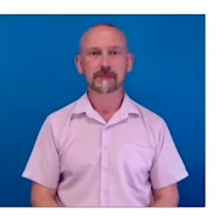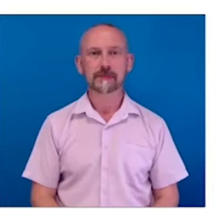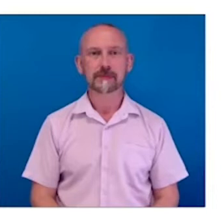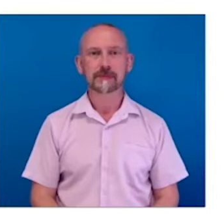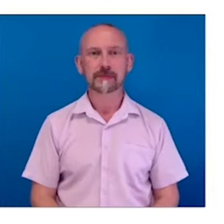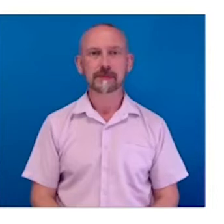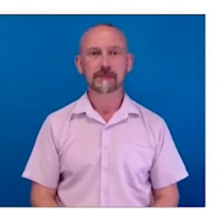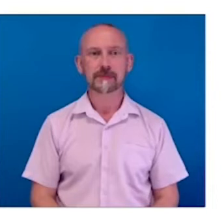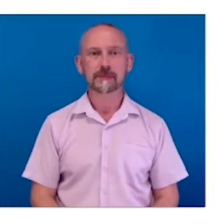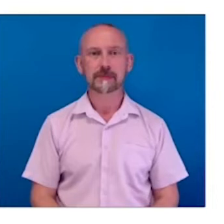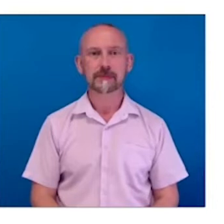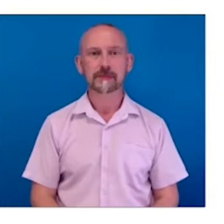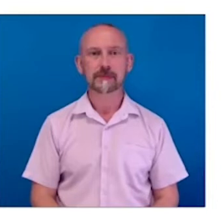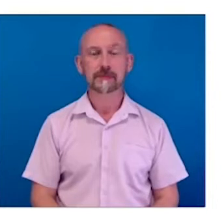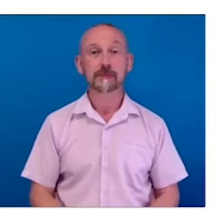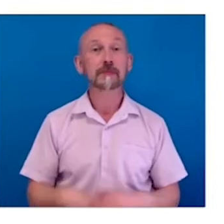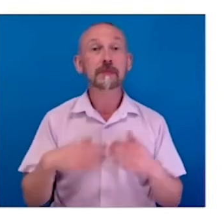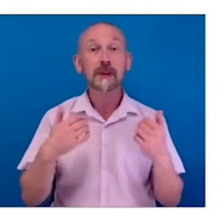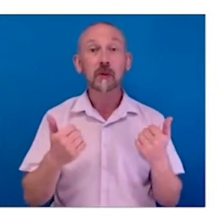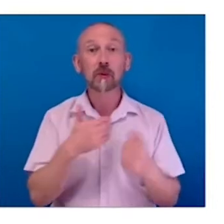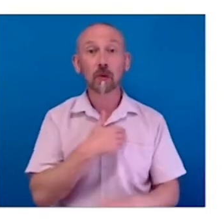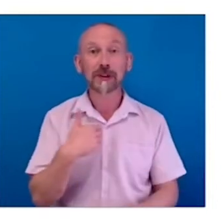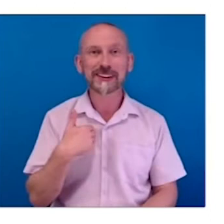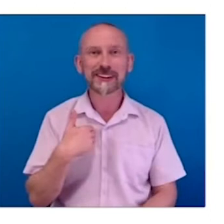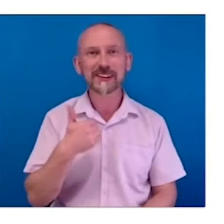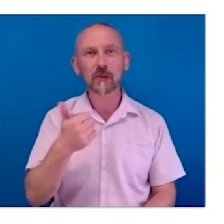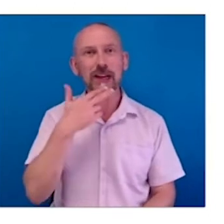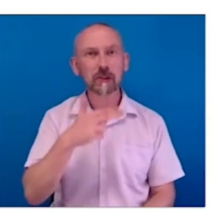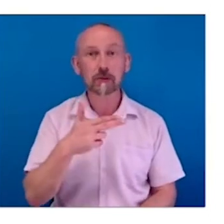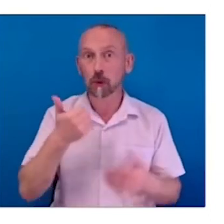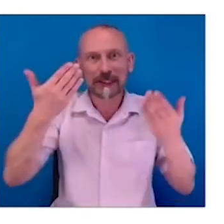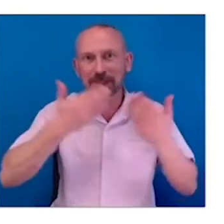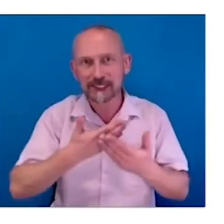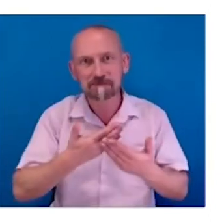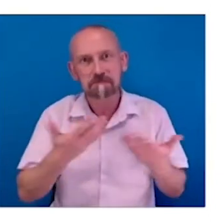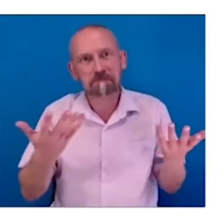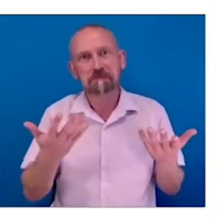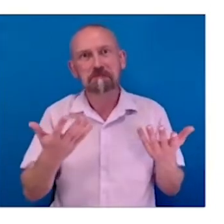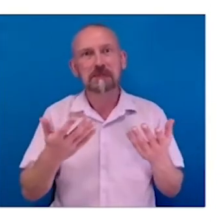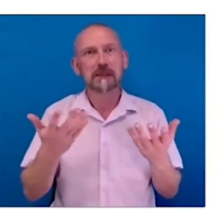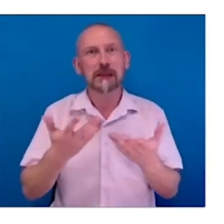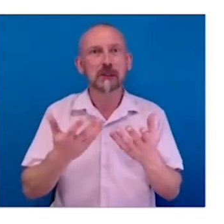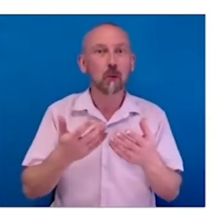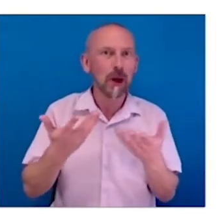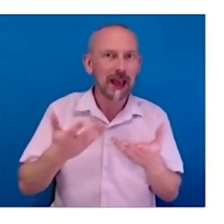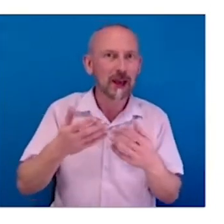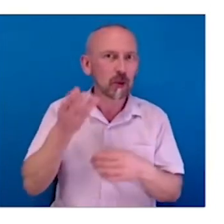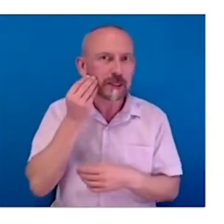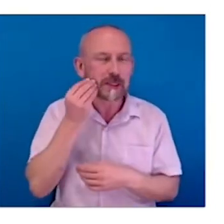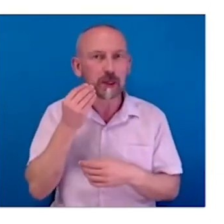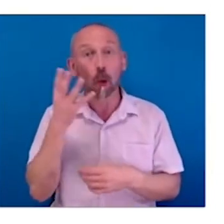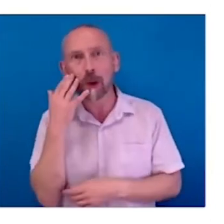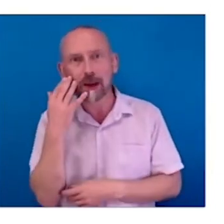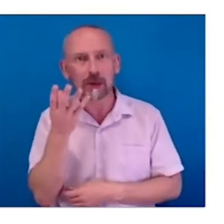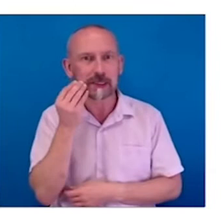Good morning, good afternoon, or good evening, depending on where and when in the world you're listening to this.